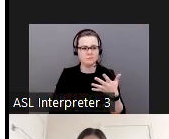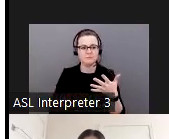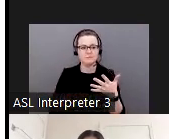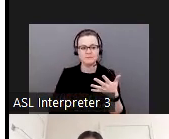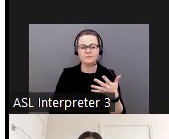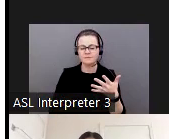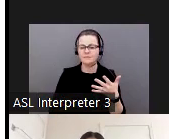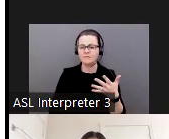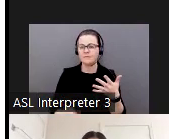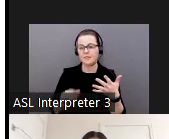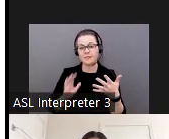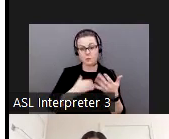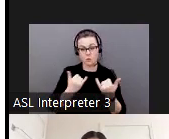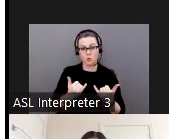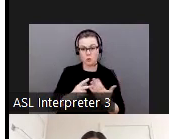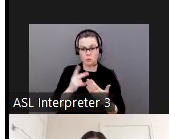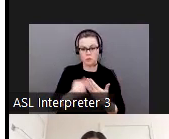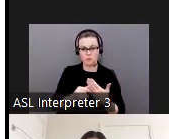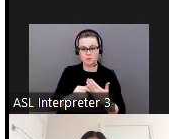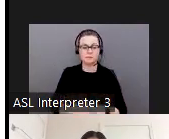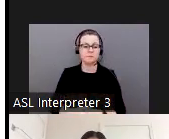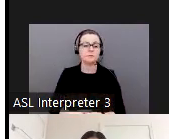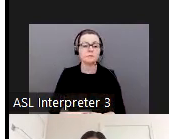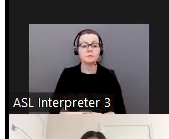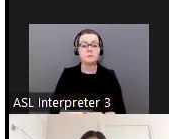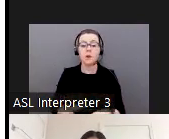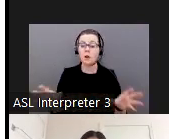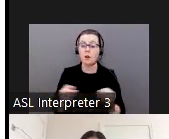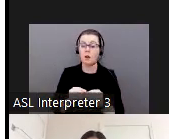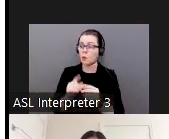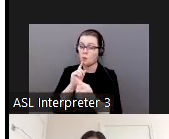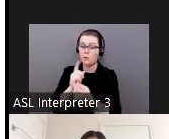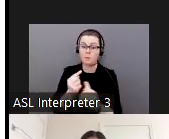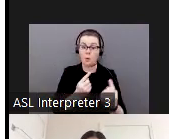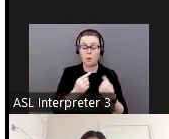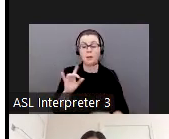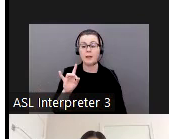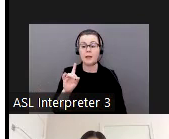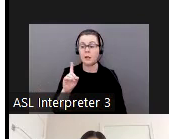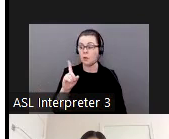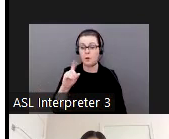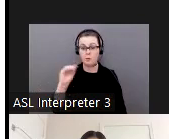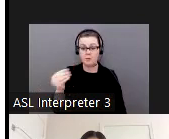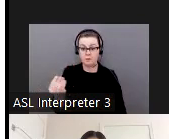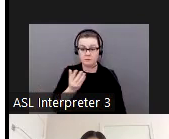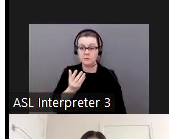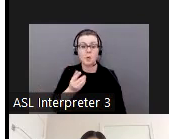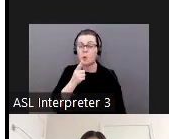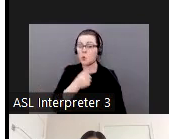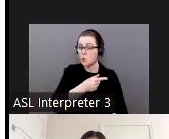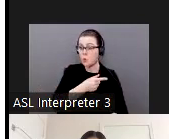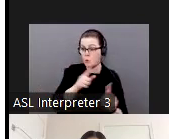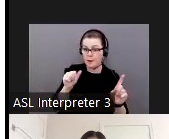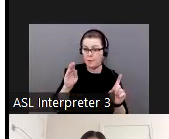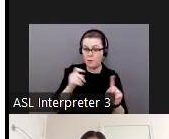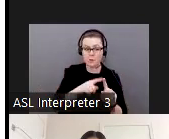project. And in 81% of reports, it is a spouse, a family member, a friend, or an acquaintance